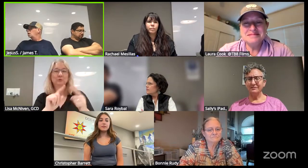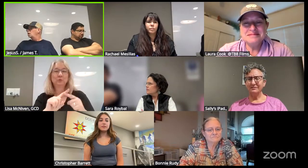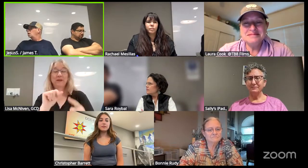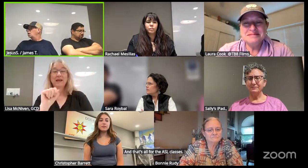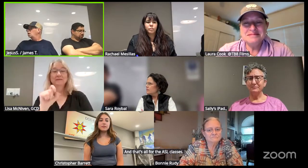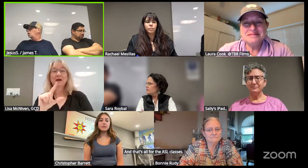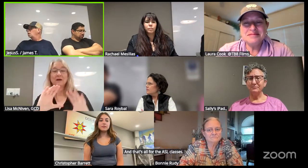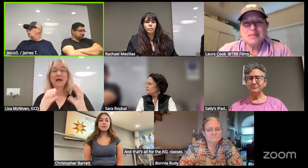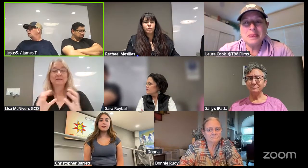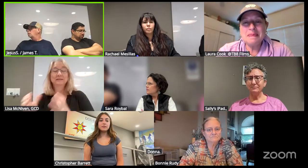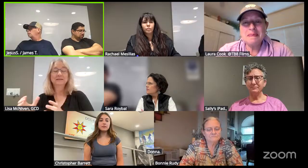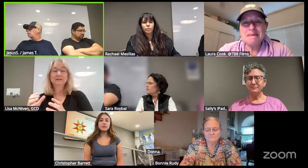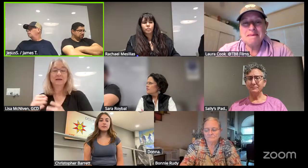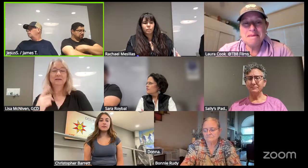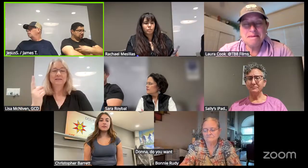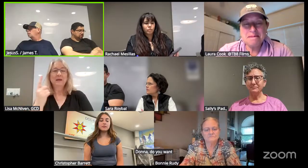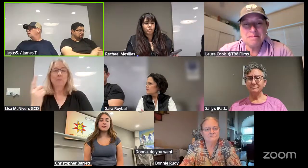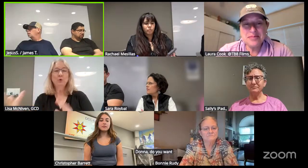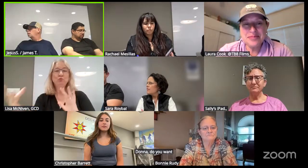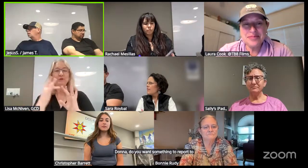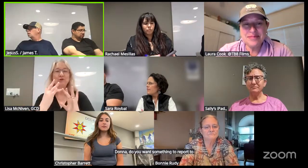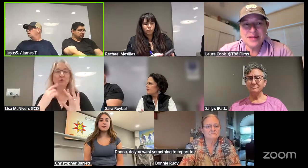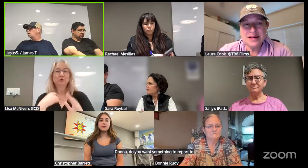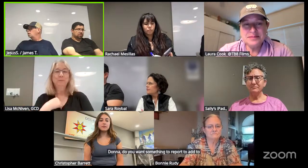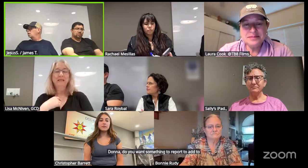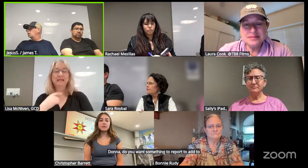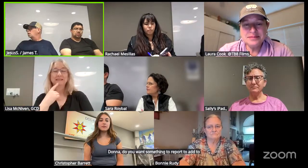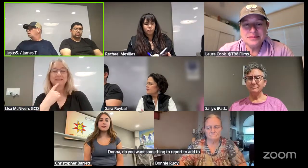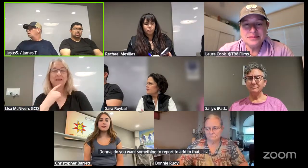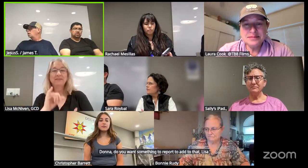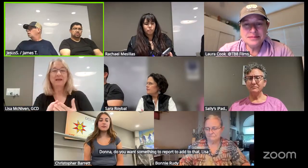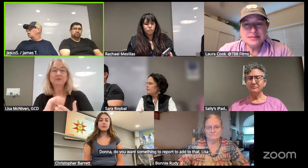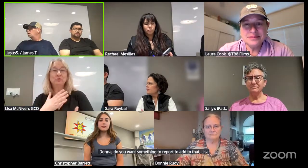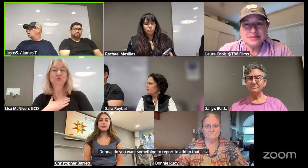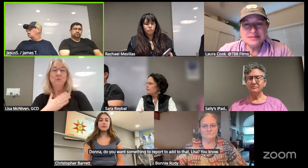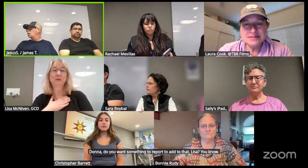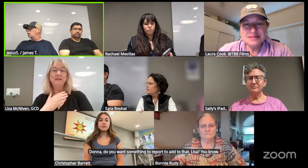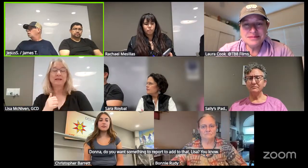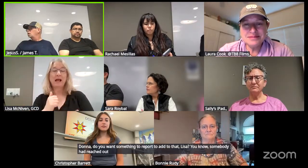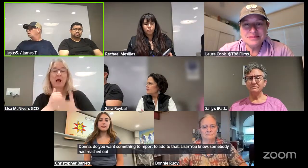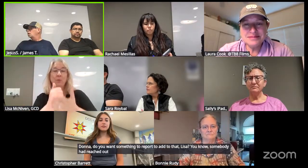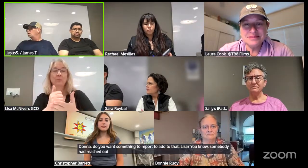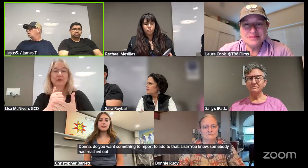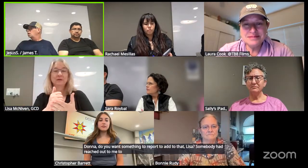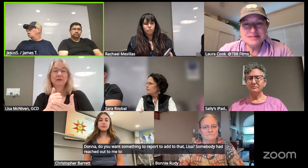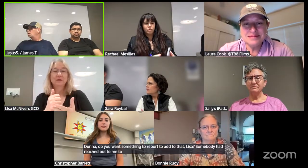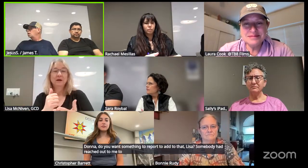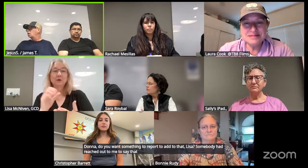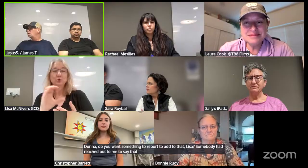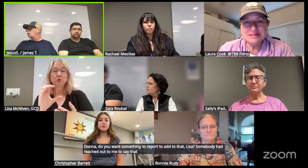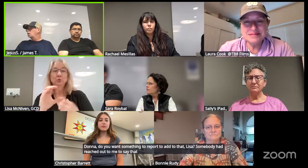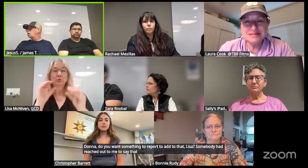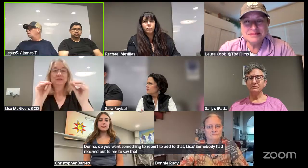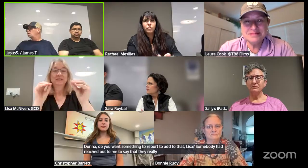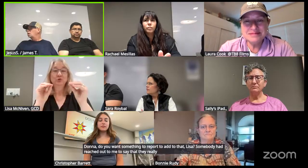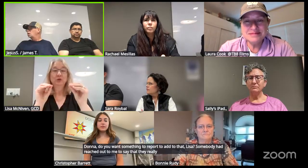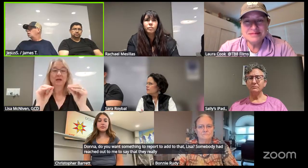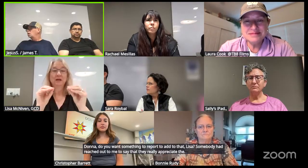Sally, I do want something to report to add to that Lisa was saying. Somebody had reached out to me to say that they really appreciate,